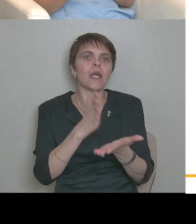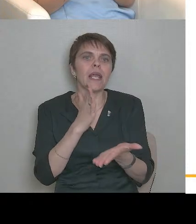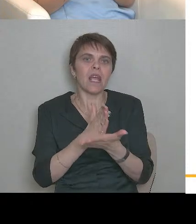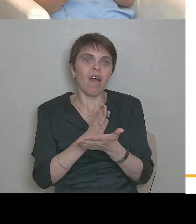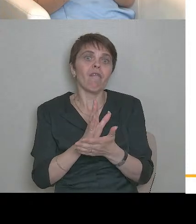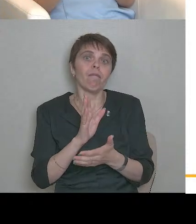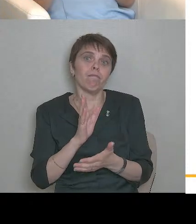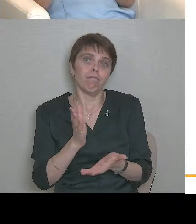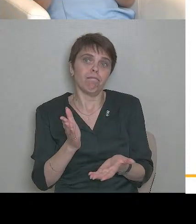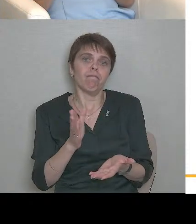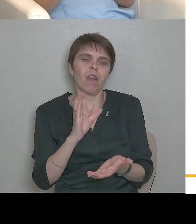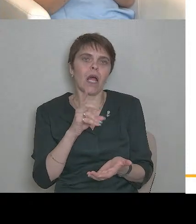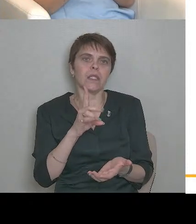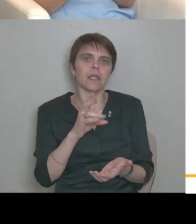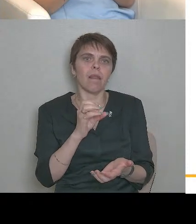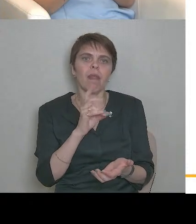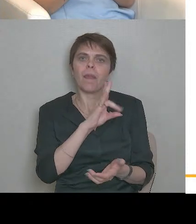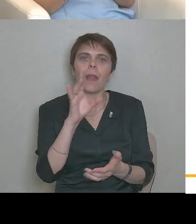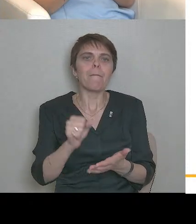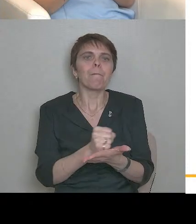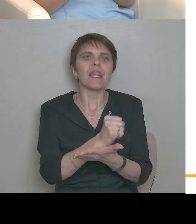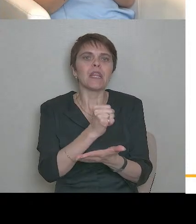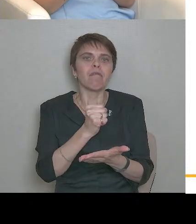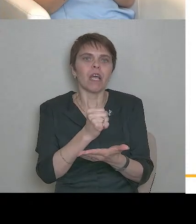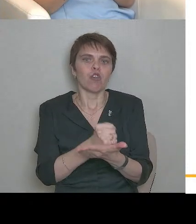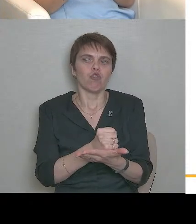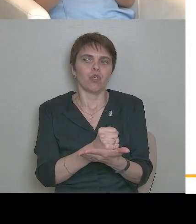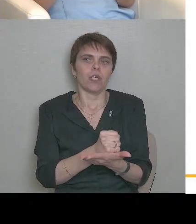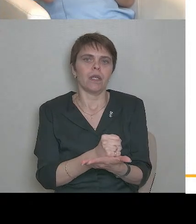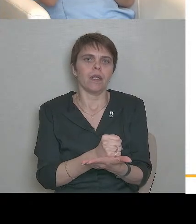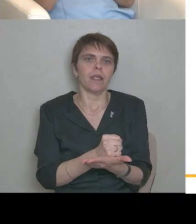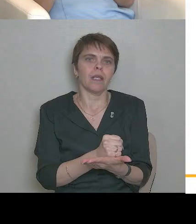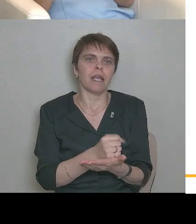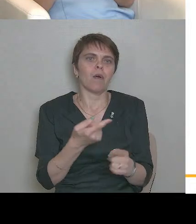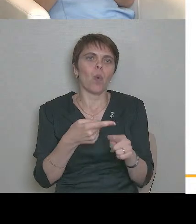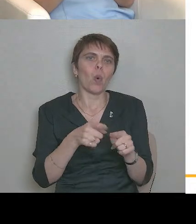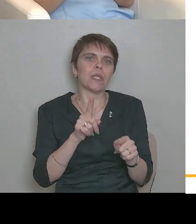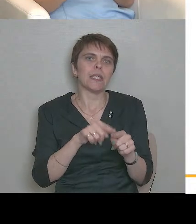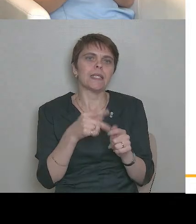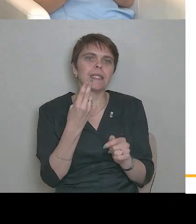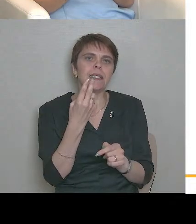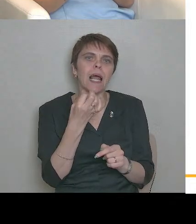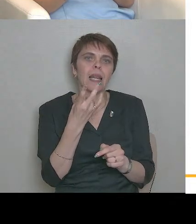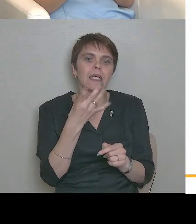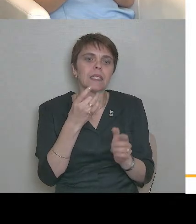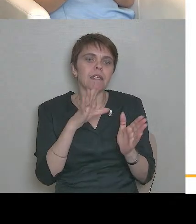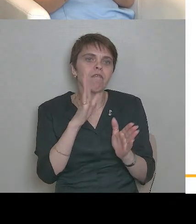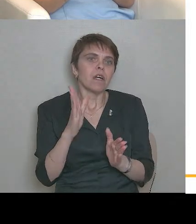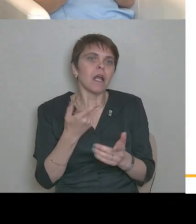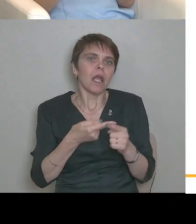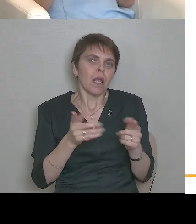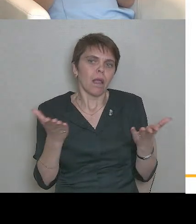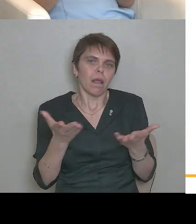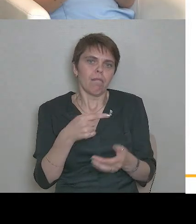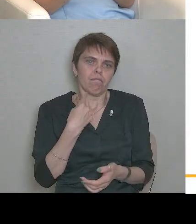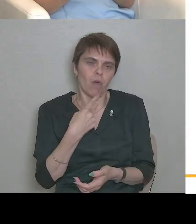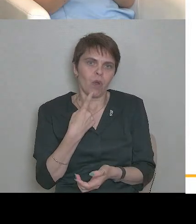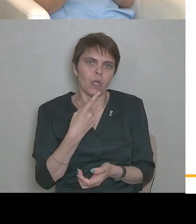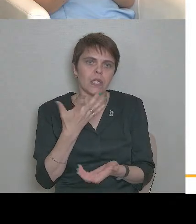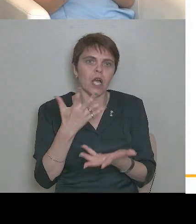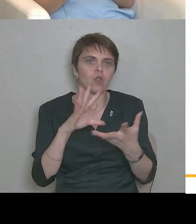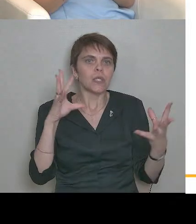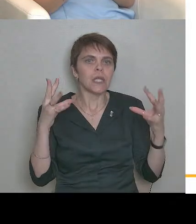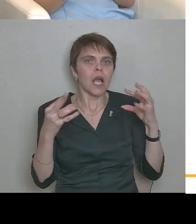or cancelling registration is failure to confirm of these requirements which